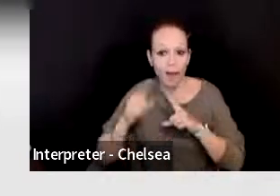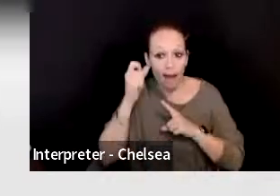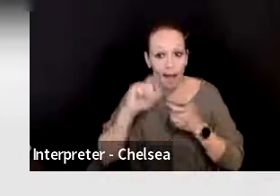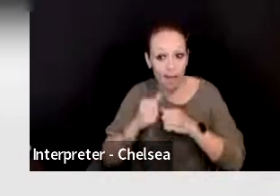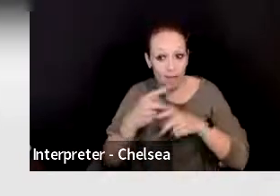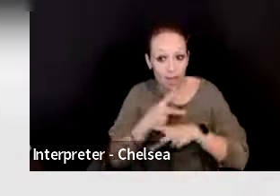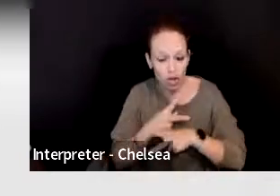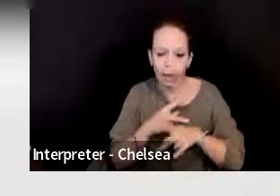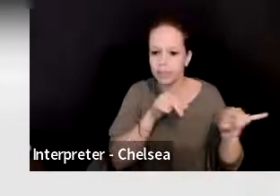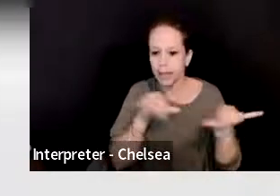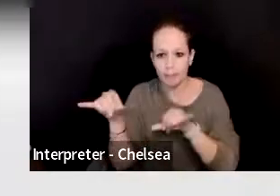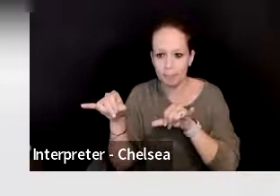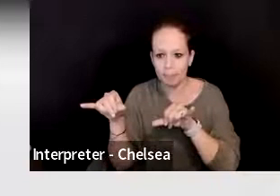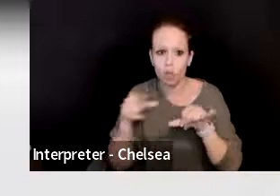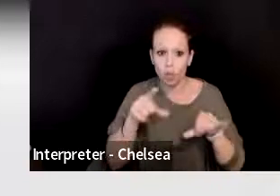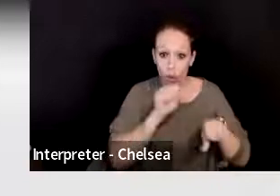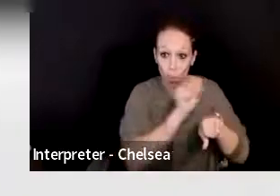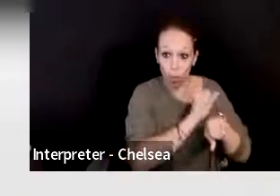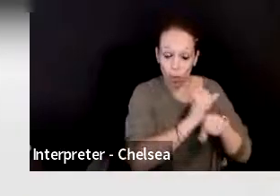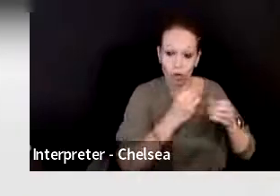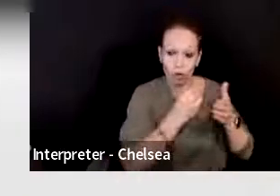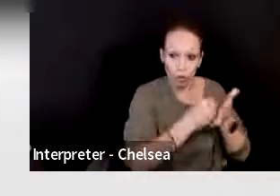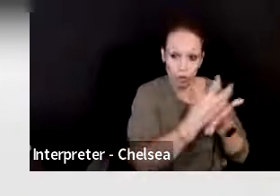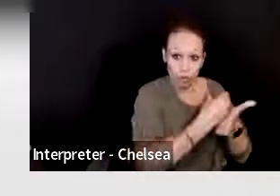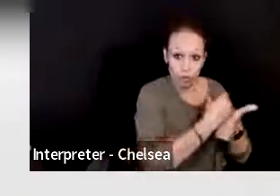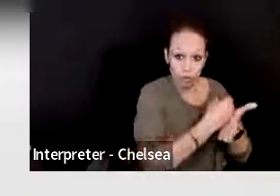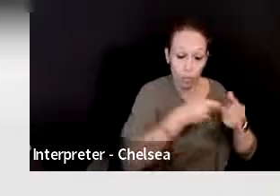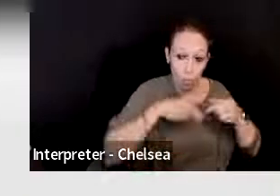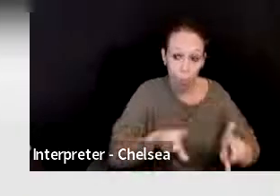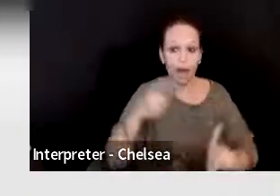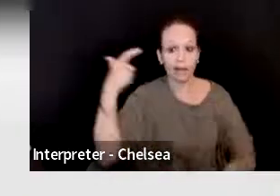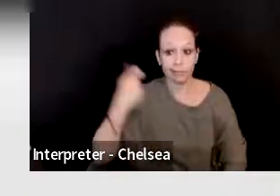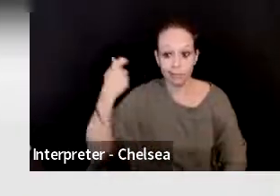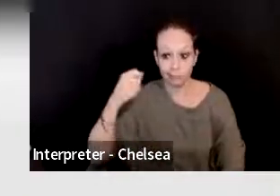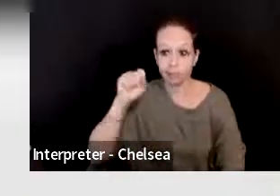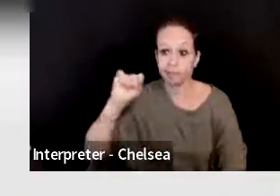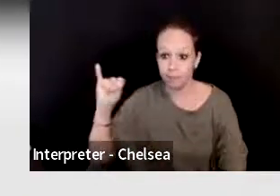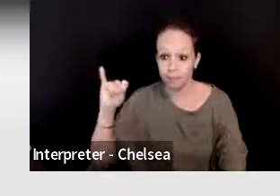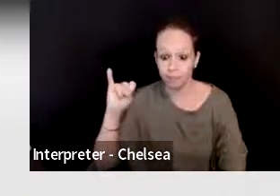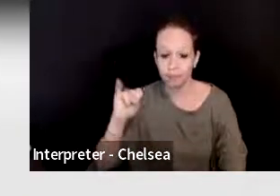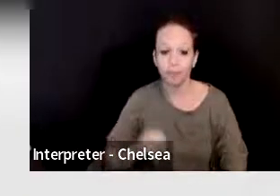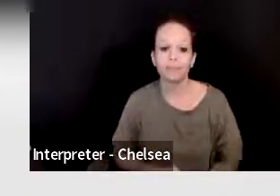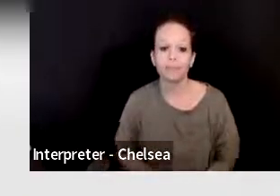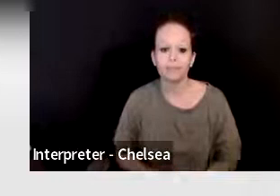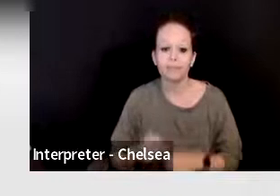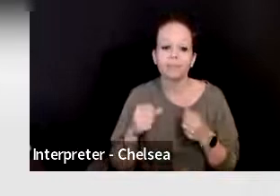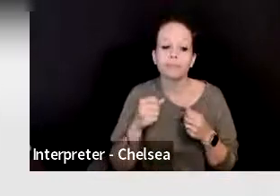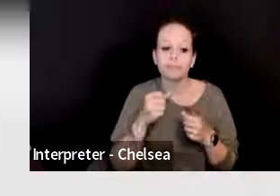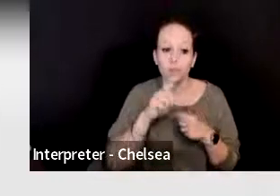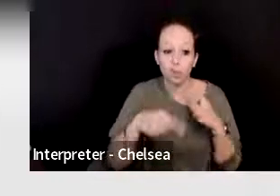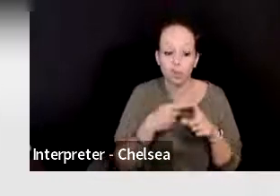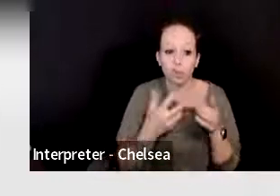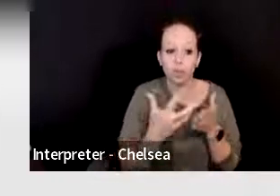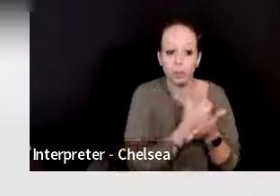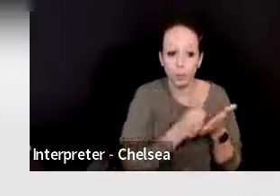work and earn money while receiving SSI. The first $85 you earn each month does not change